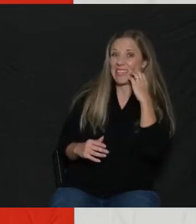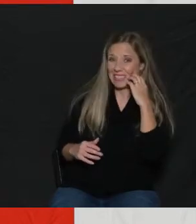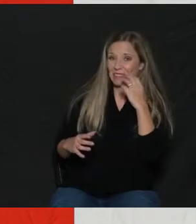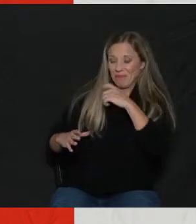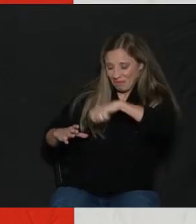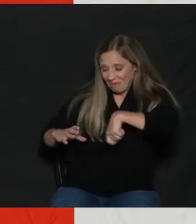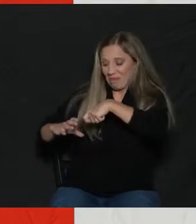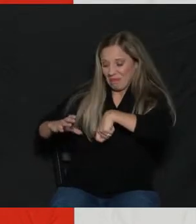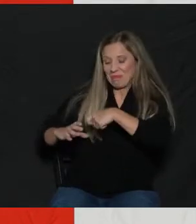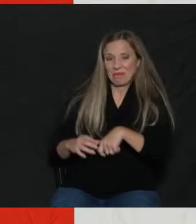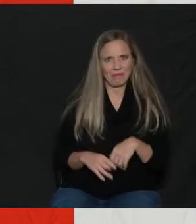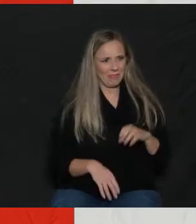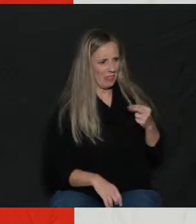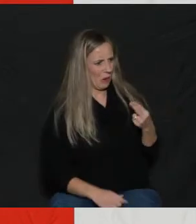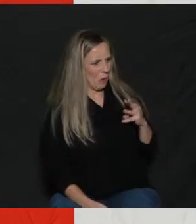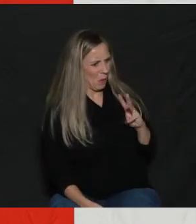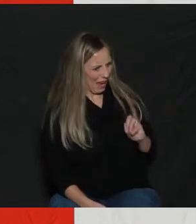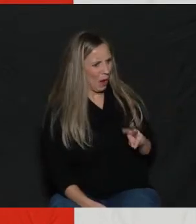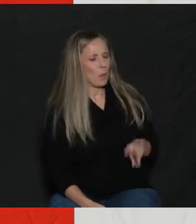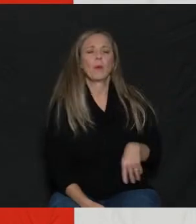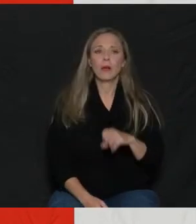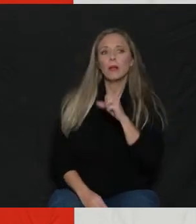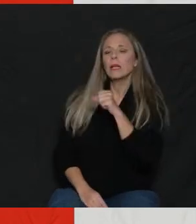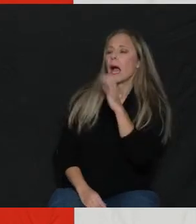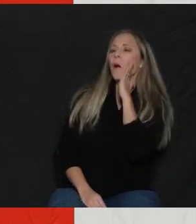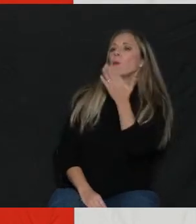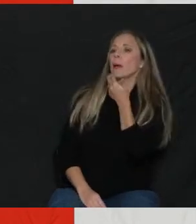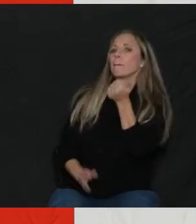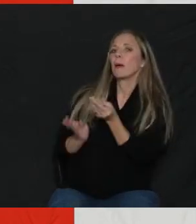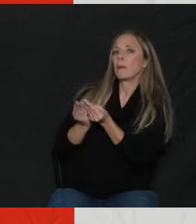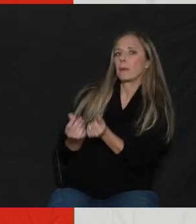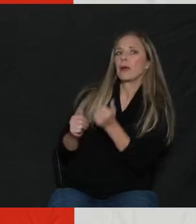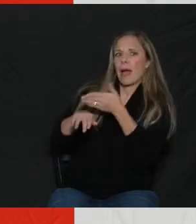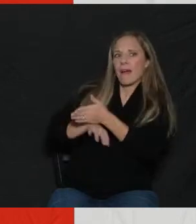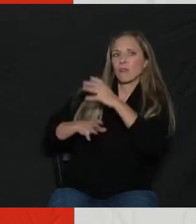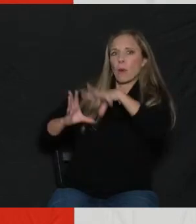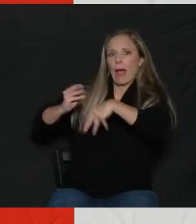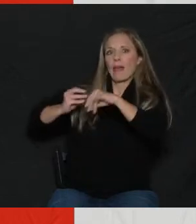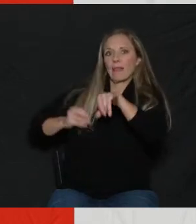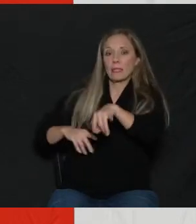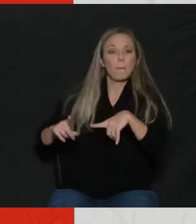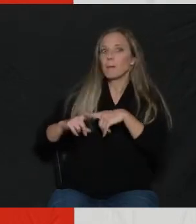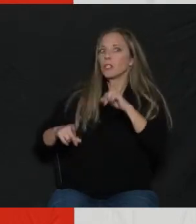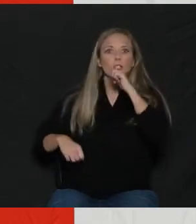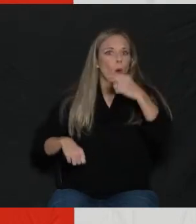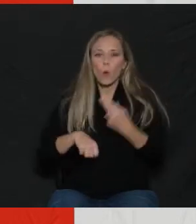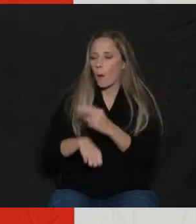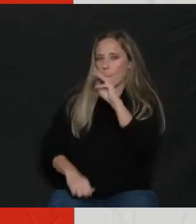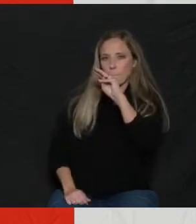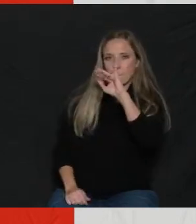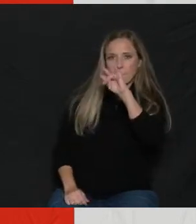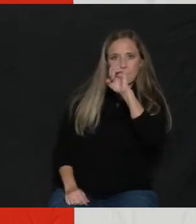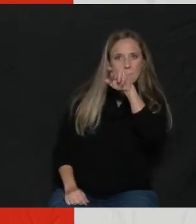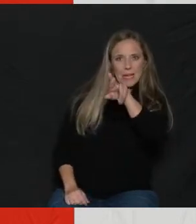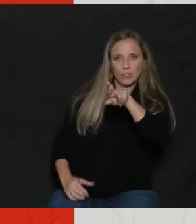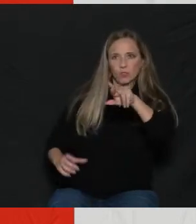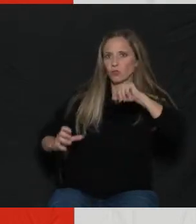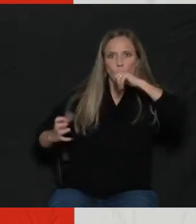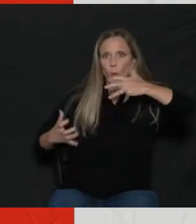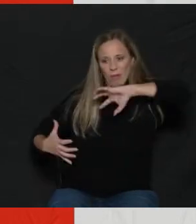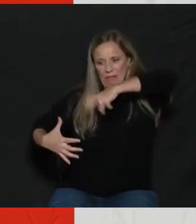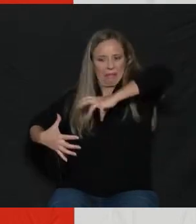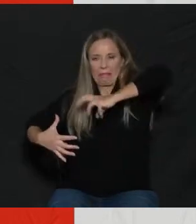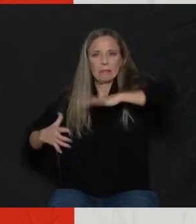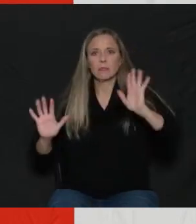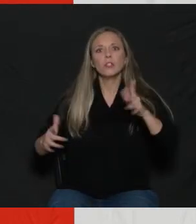And it'll get better after we put the eggs in. Okay. But you do not use a mixer on it because you want to be gentle with it. You don't want to toughen